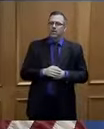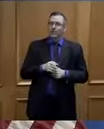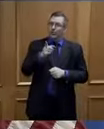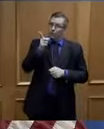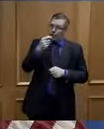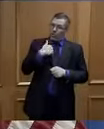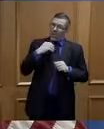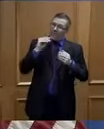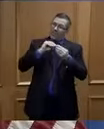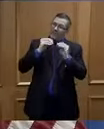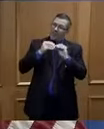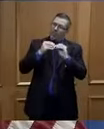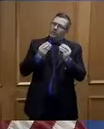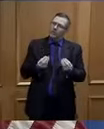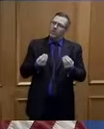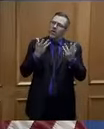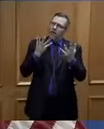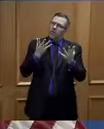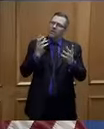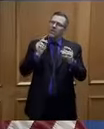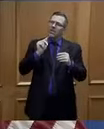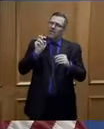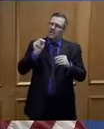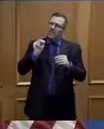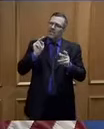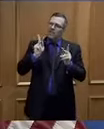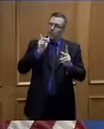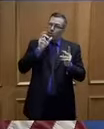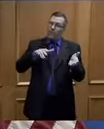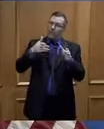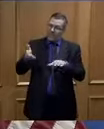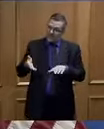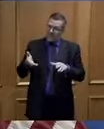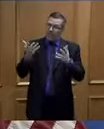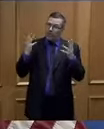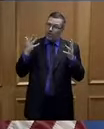they, for how many Tennesseans have died from coronavirus at this point?